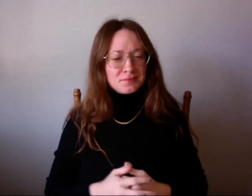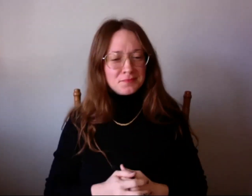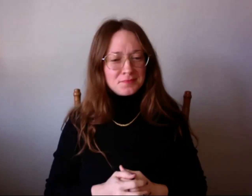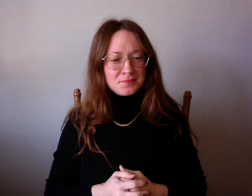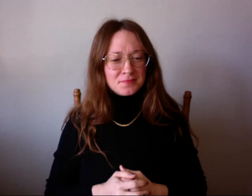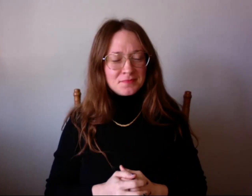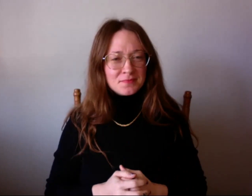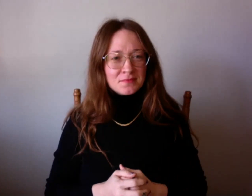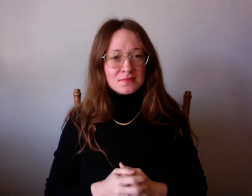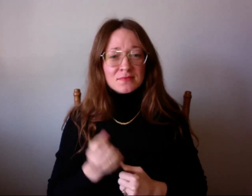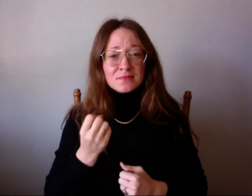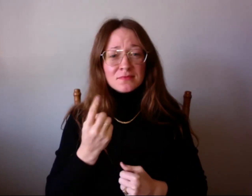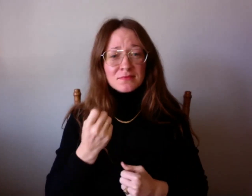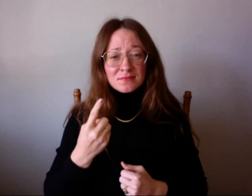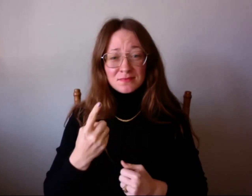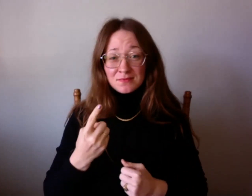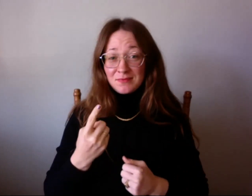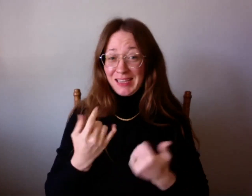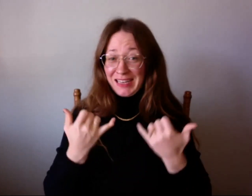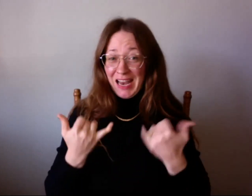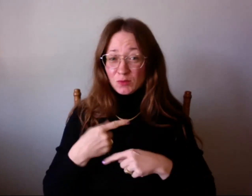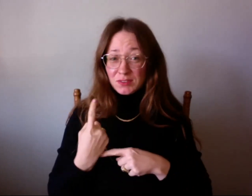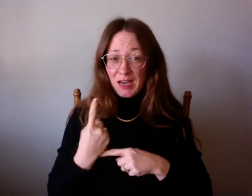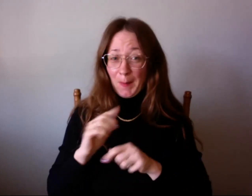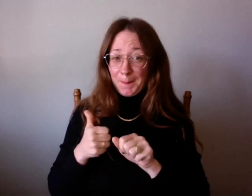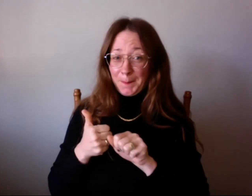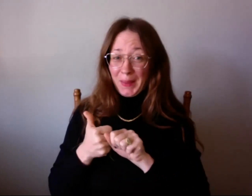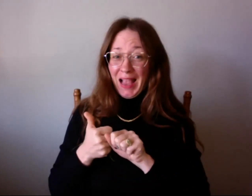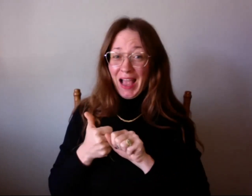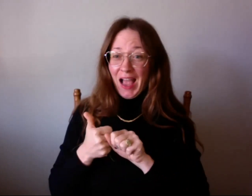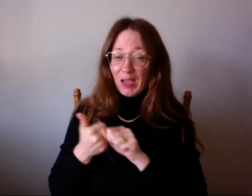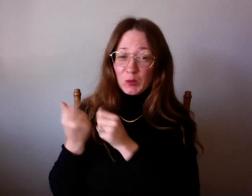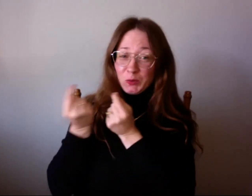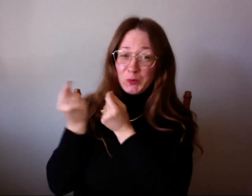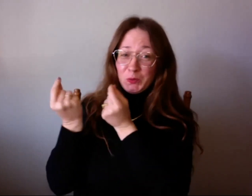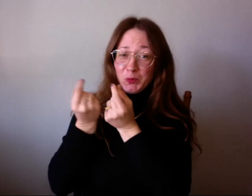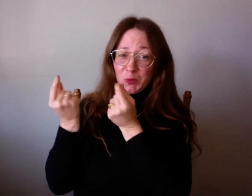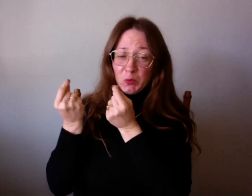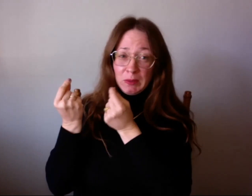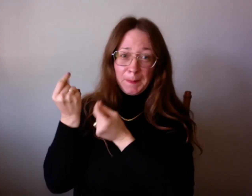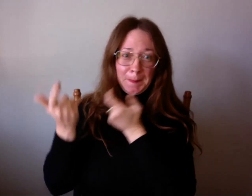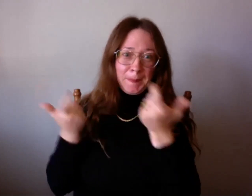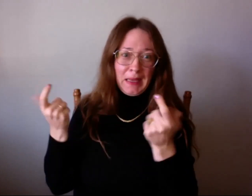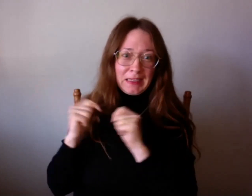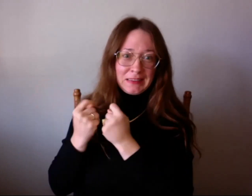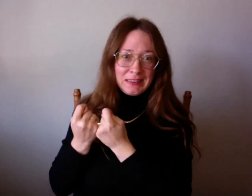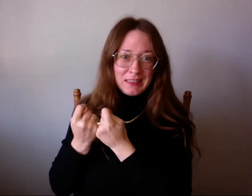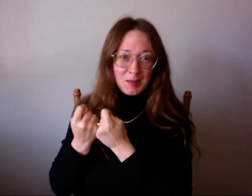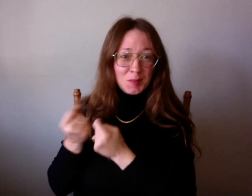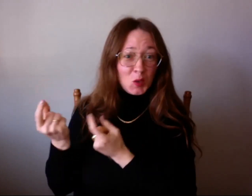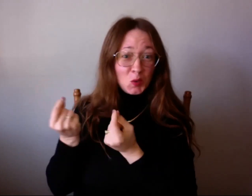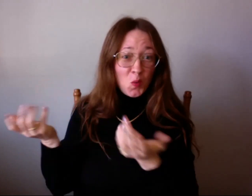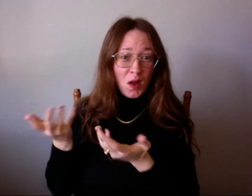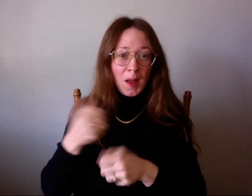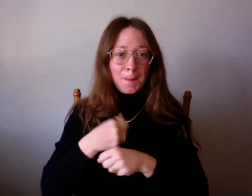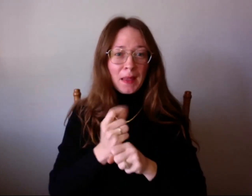There's a tremendous team behind the scenes here at Piqua working diligently and creatively to ensure that you have a wonderful online experience with us this